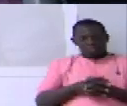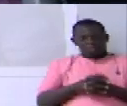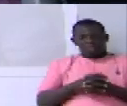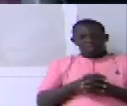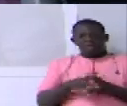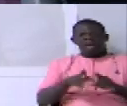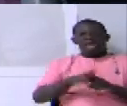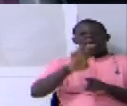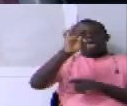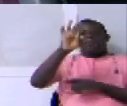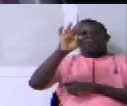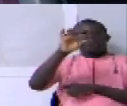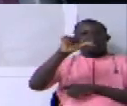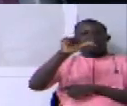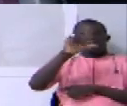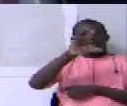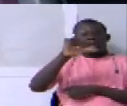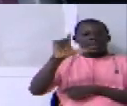Fallu,